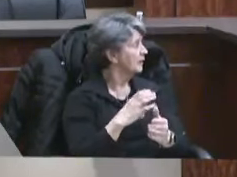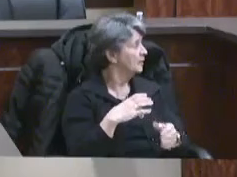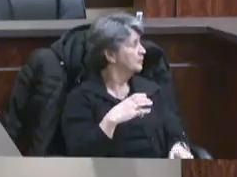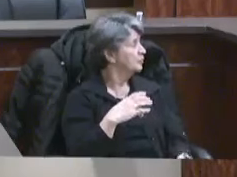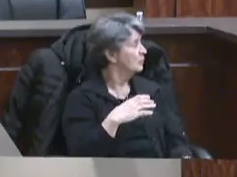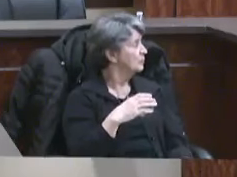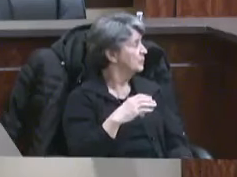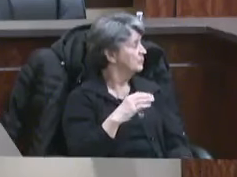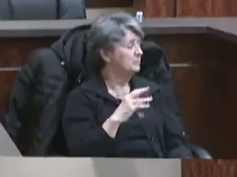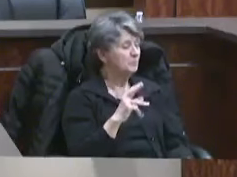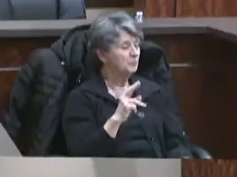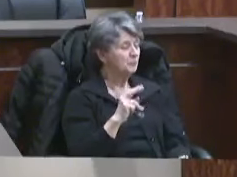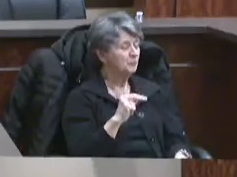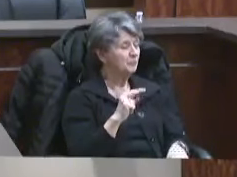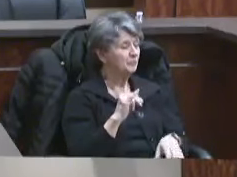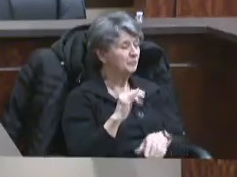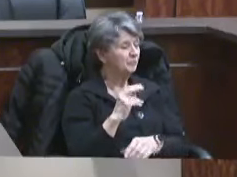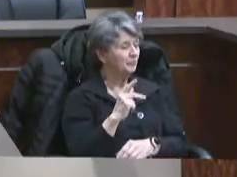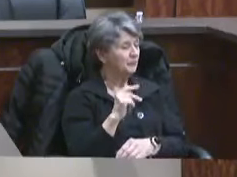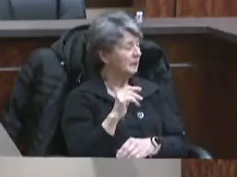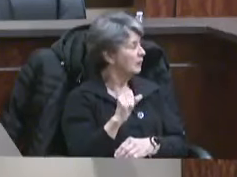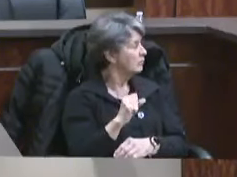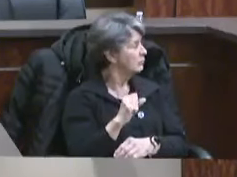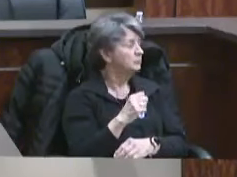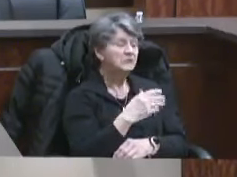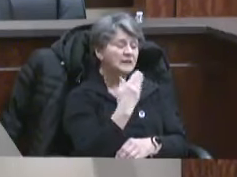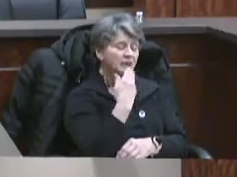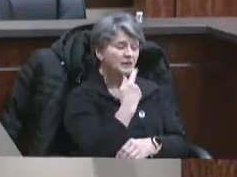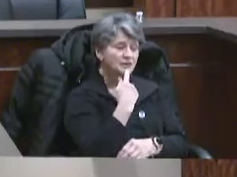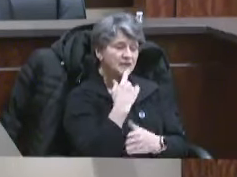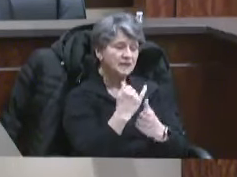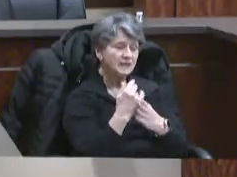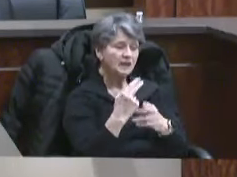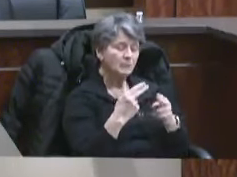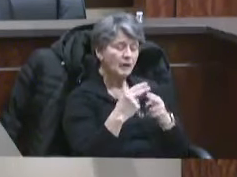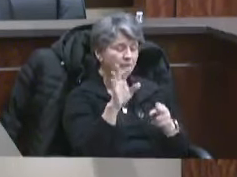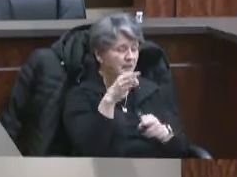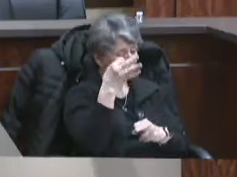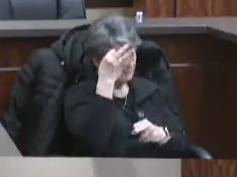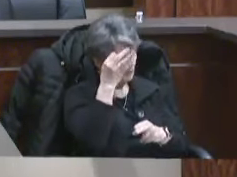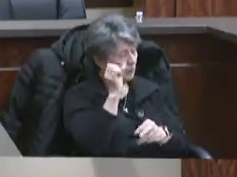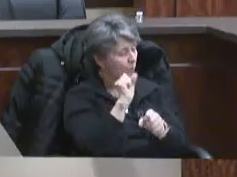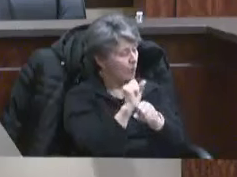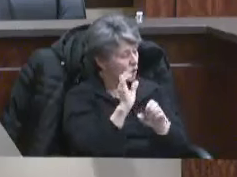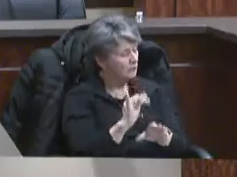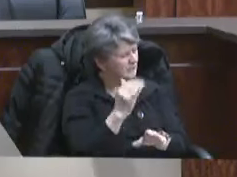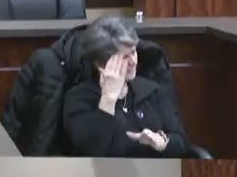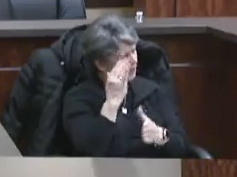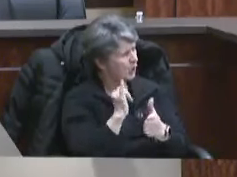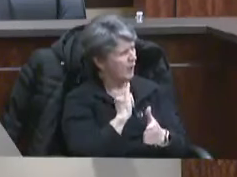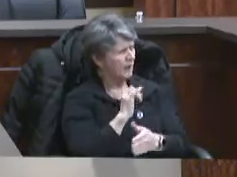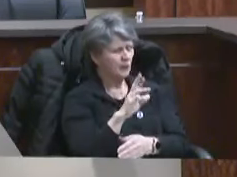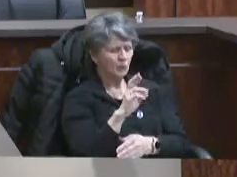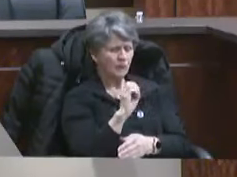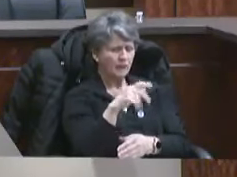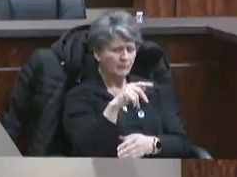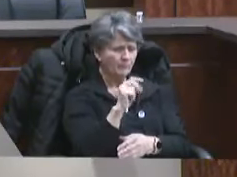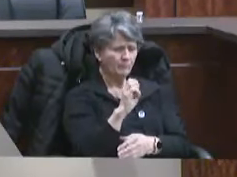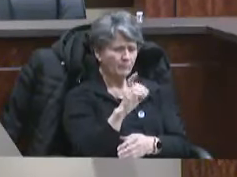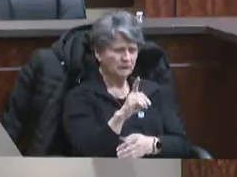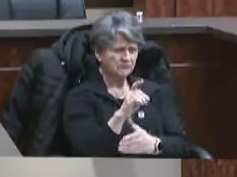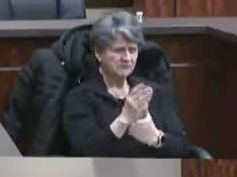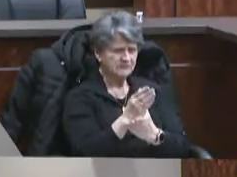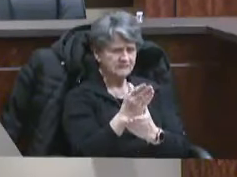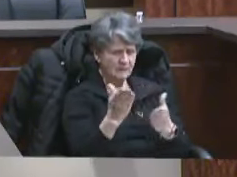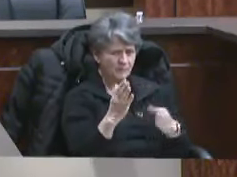Nicholas. Thank you. Thank you for bringing that up about the federal workers. I know I reposted something on Facebook where Jocelyn Pill Melnick,